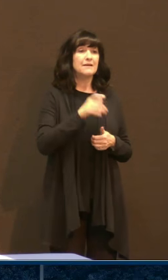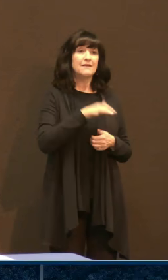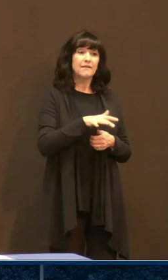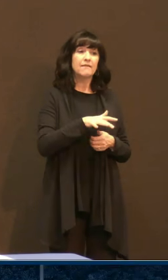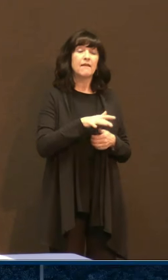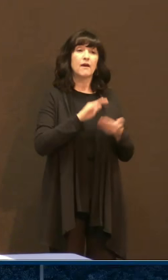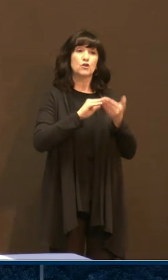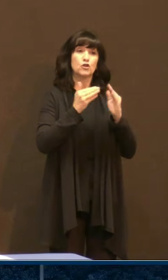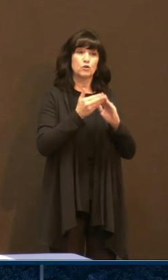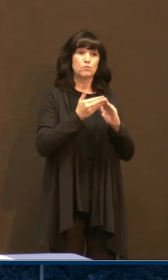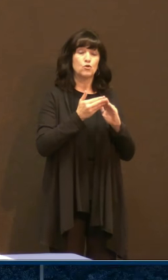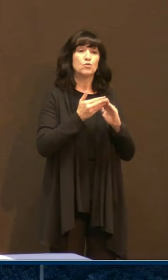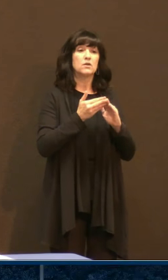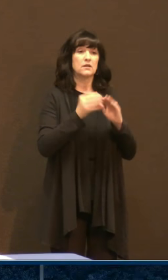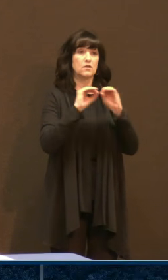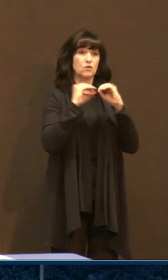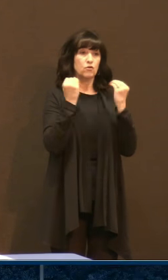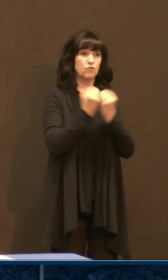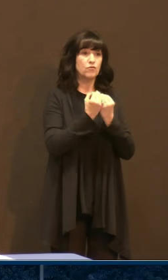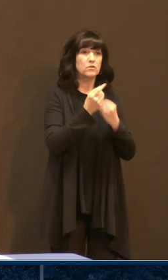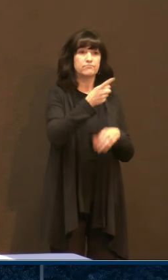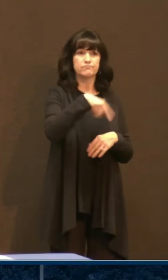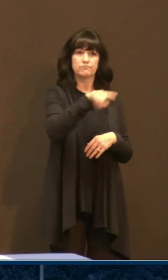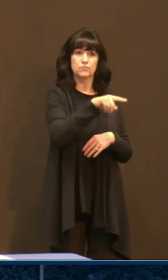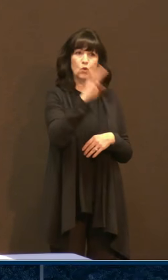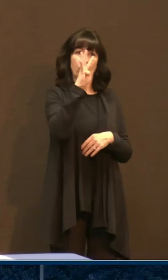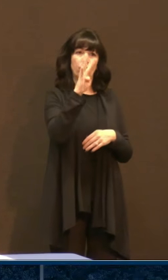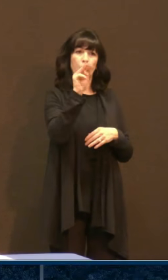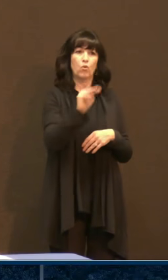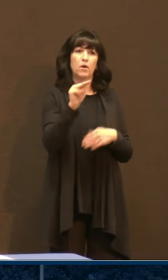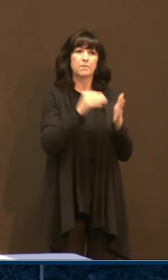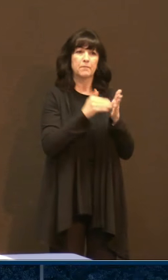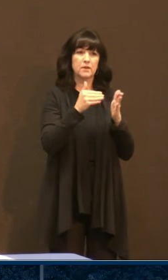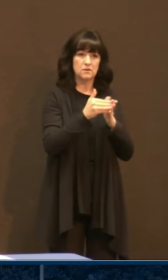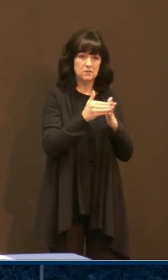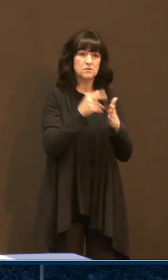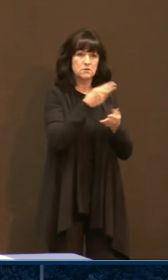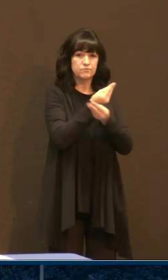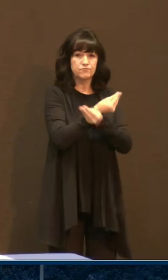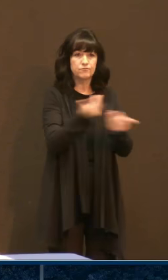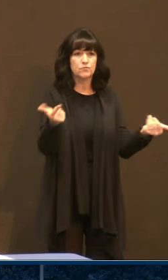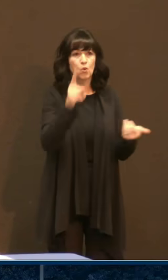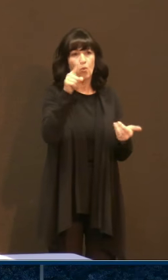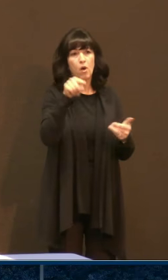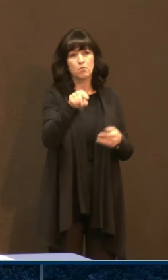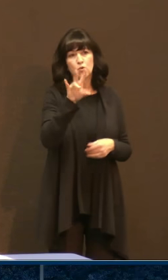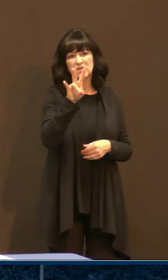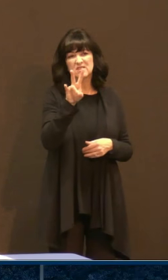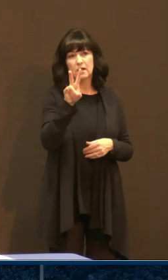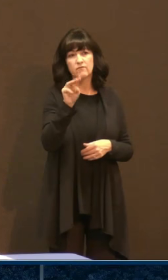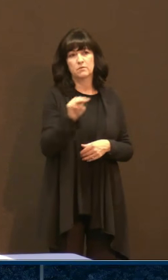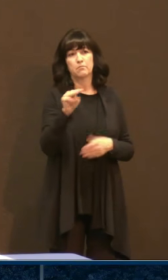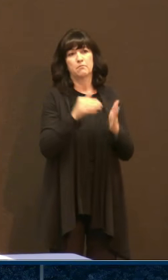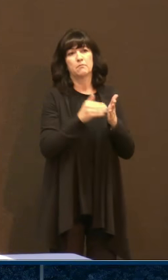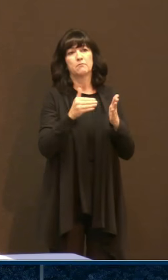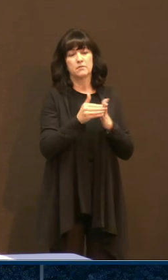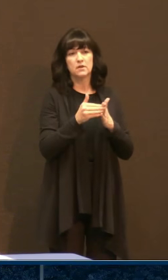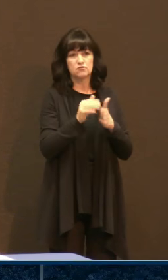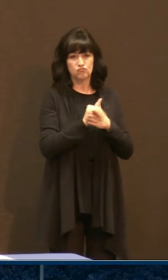great work they've done. They've raised about $4 million today, and they've distributed $1.7 million. So again, we are